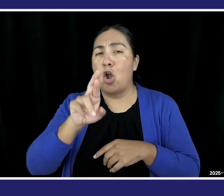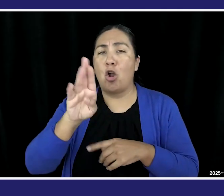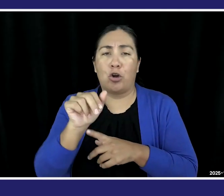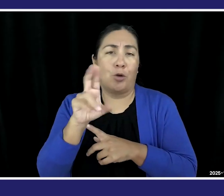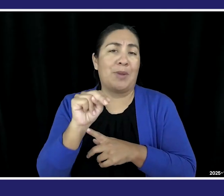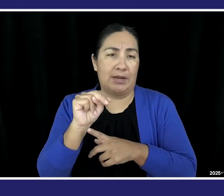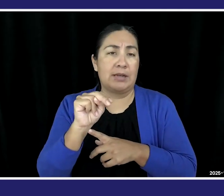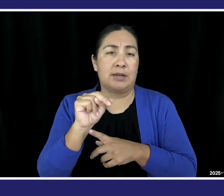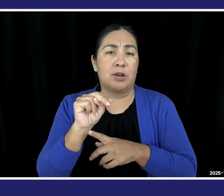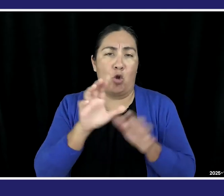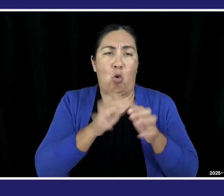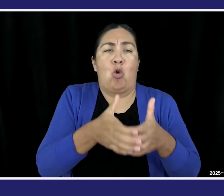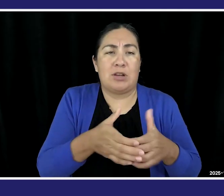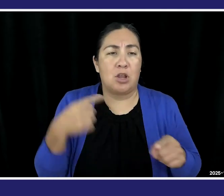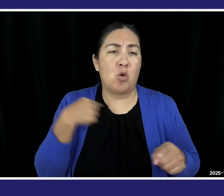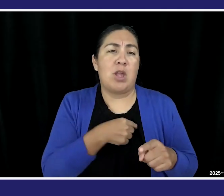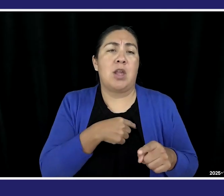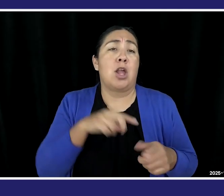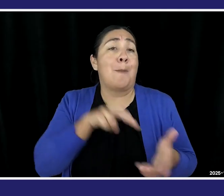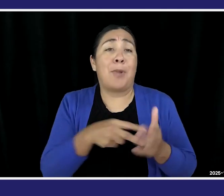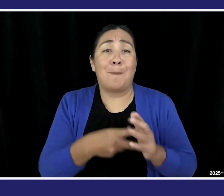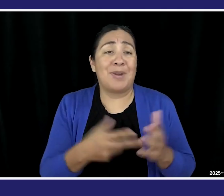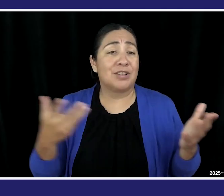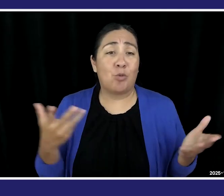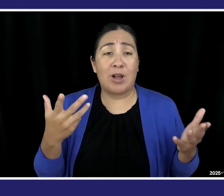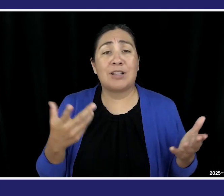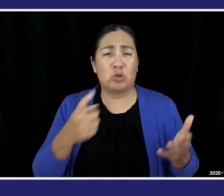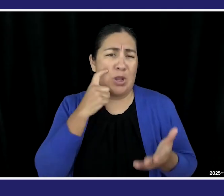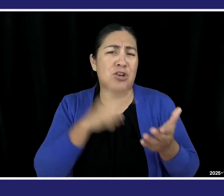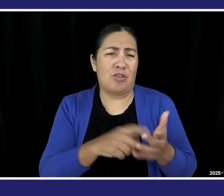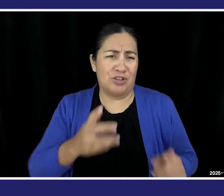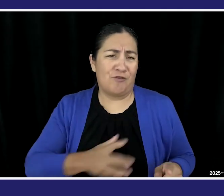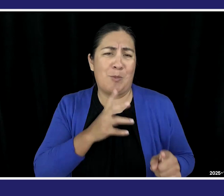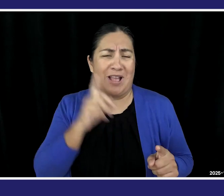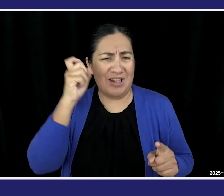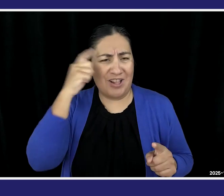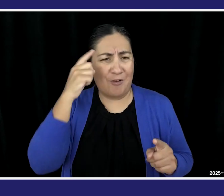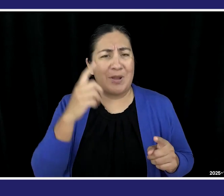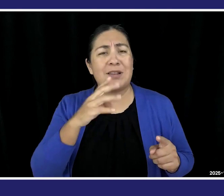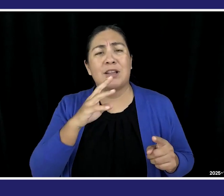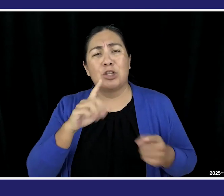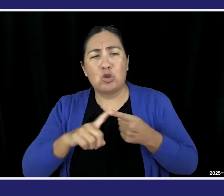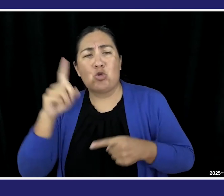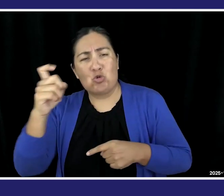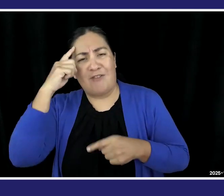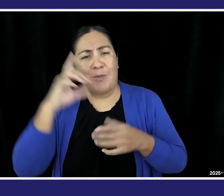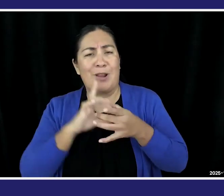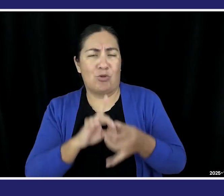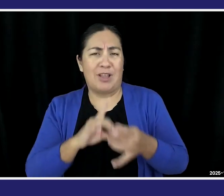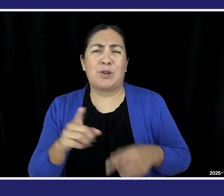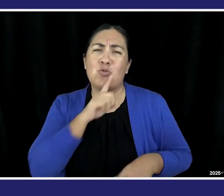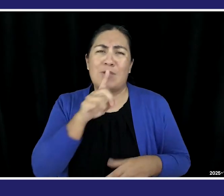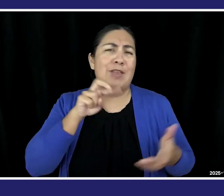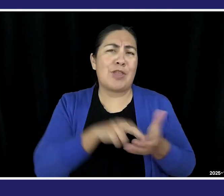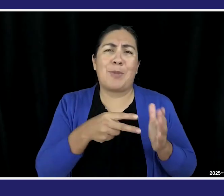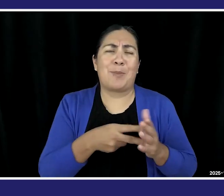on in terms of defining all of these things. Again, as I said, the purpose is really just to acknowledge and formalize